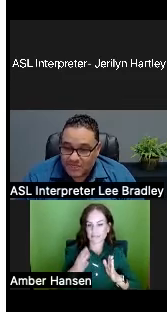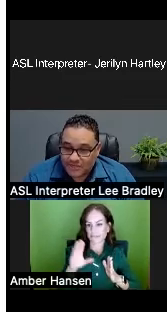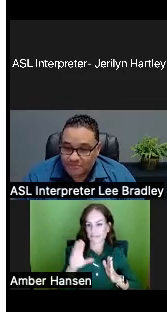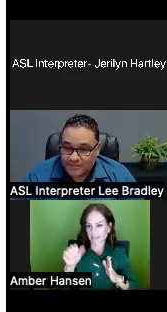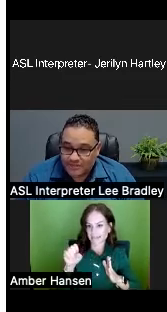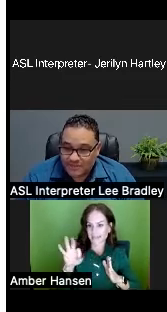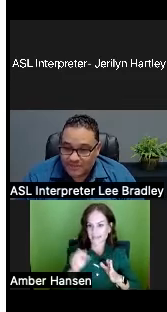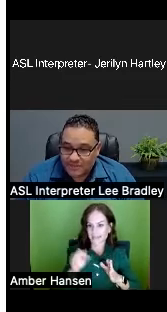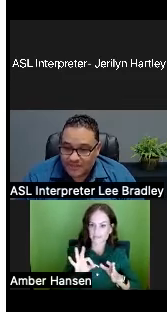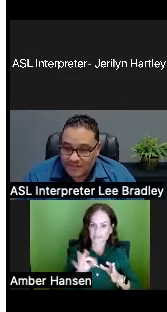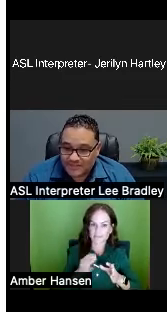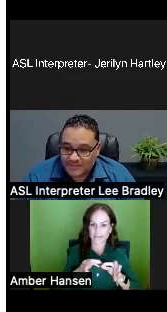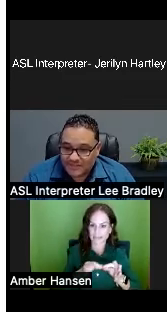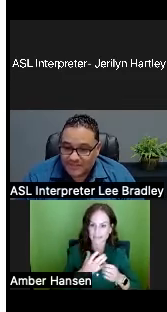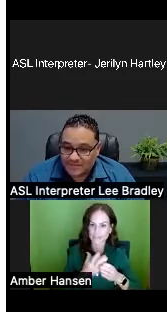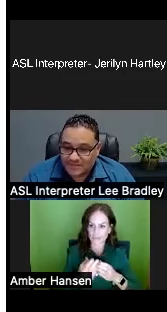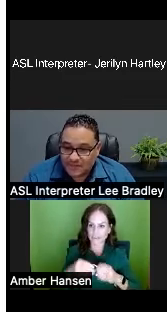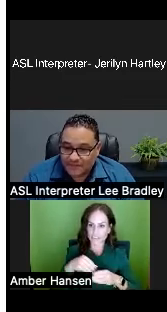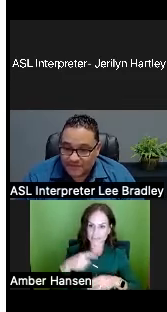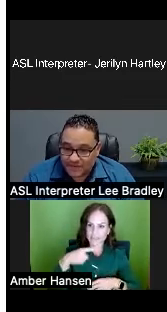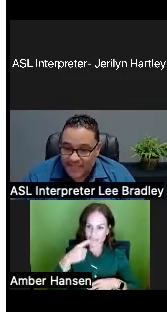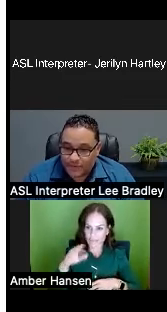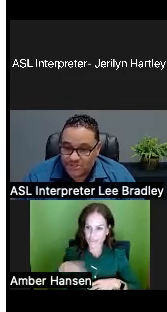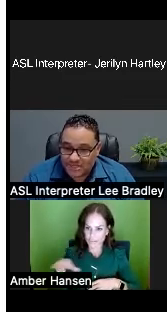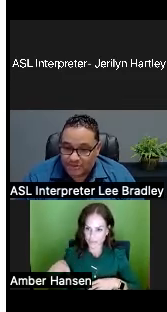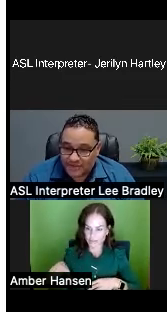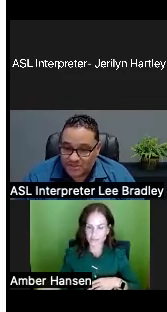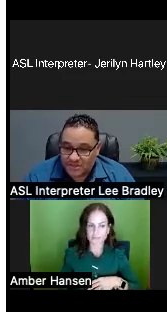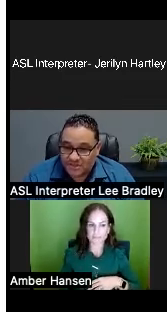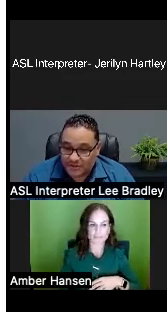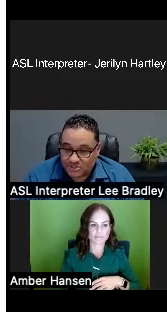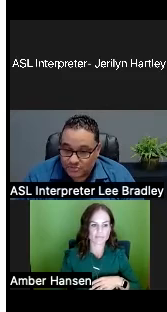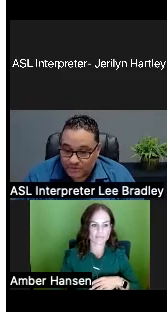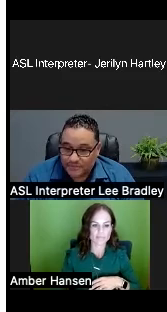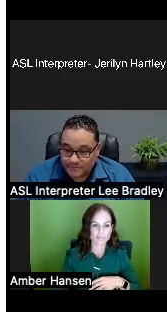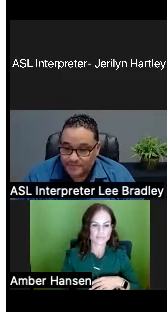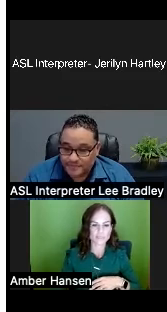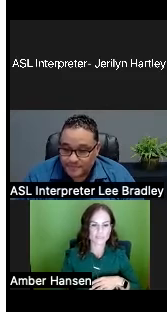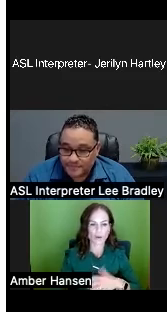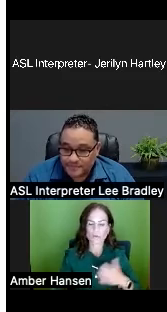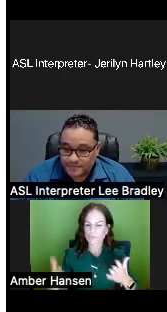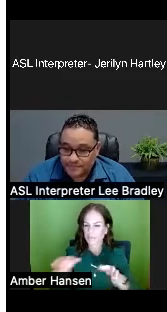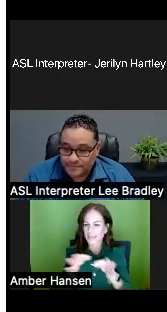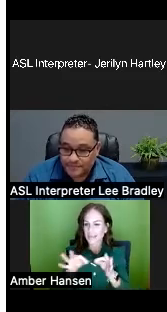only documented cases of language deprivation in hearing children.